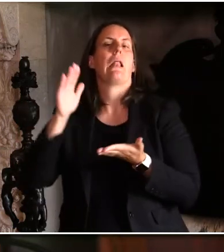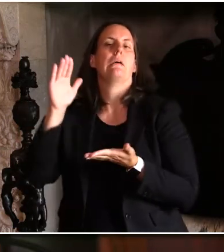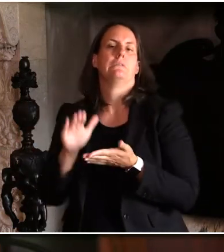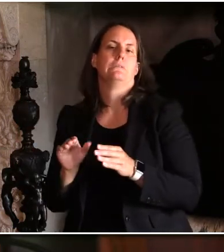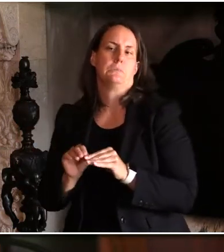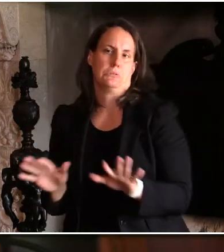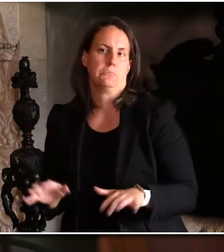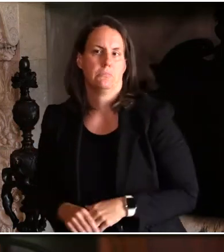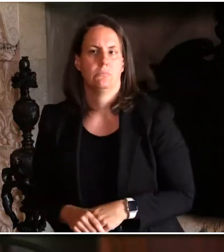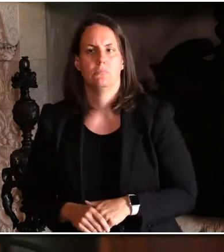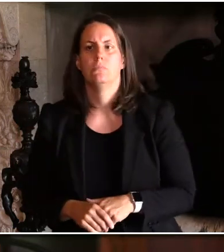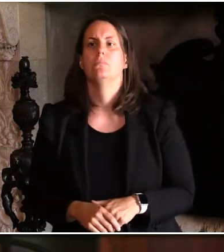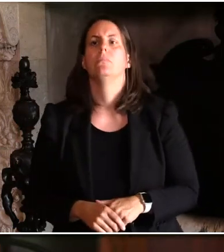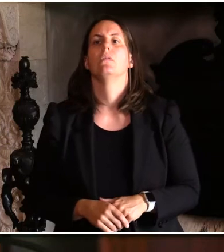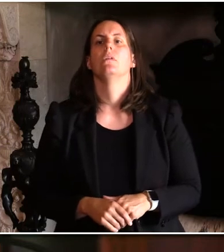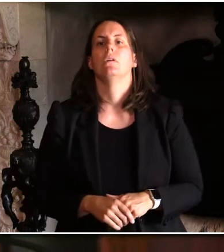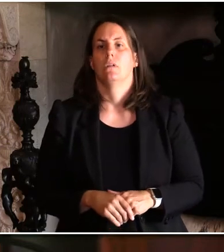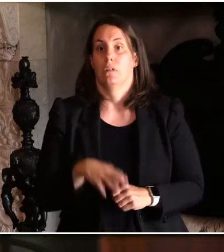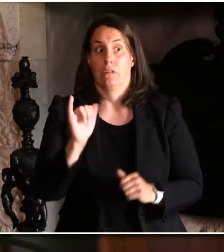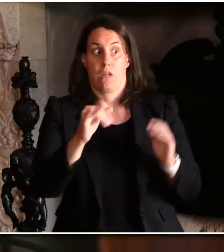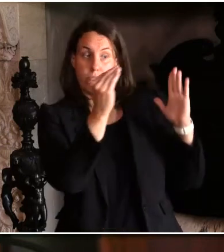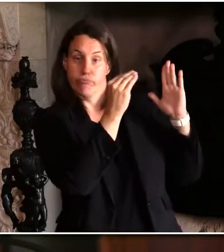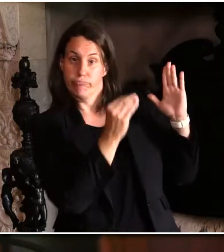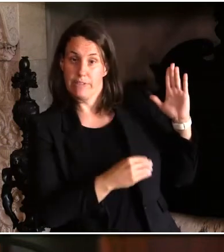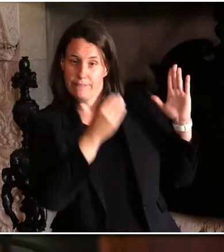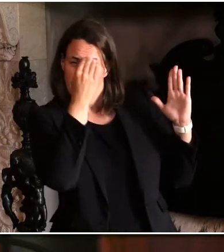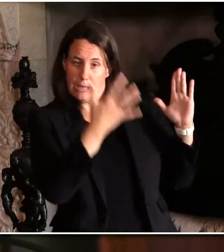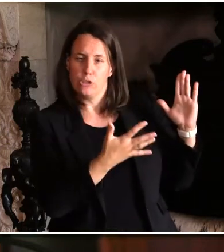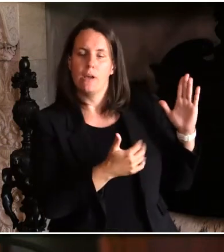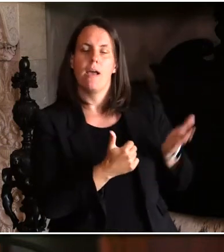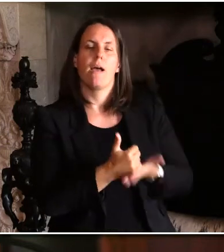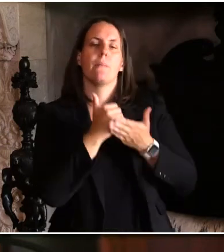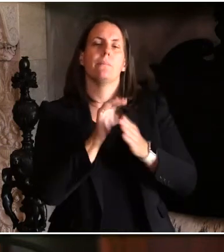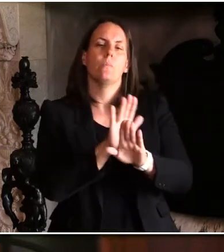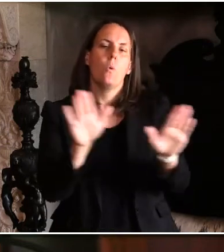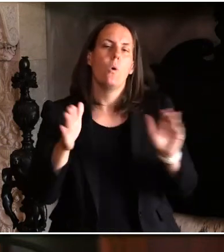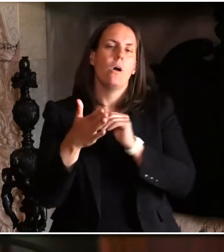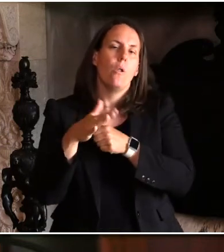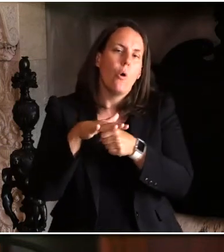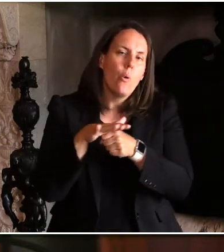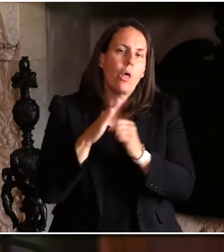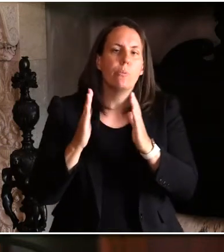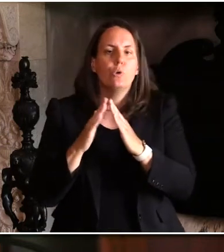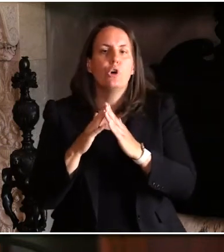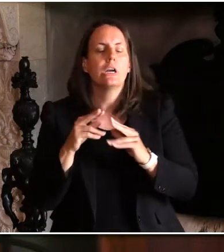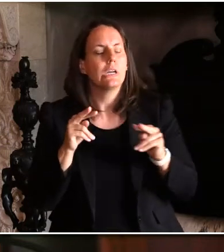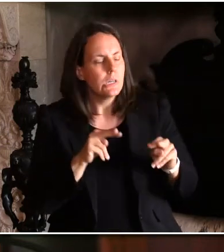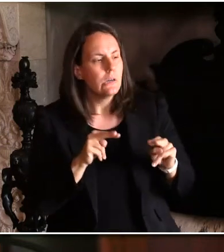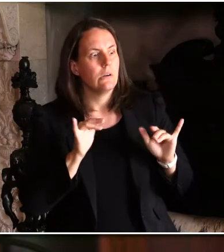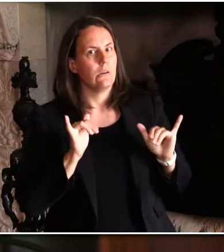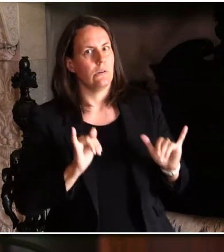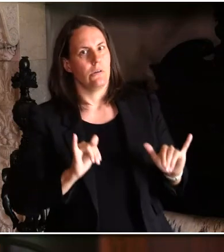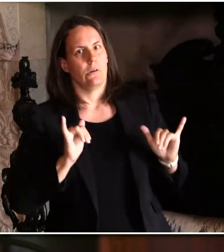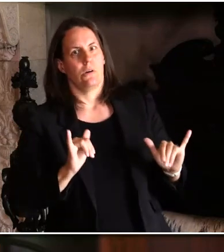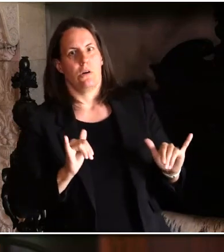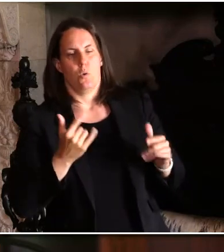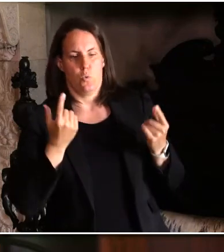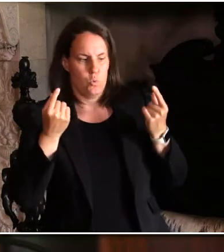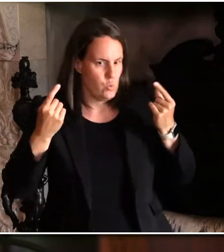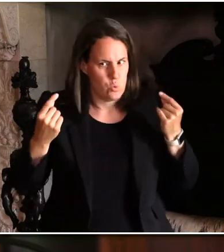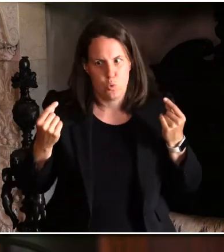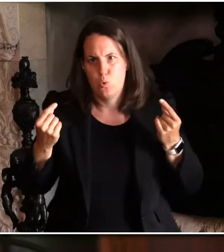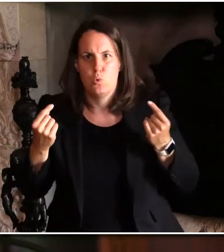it and what kinds of additional guidance and advice and decisions they need to make at the local level to have their trajectories going in the